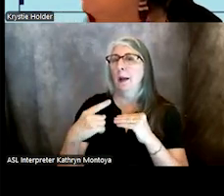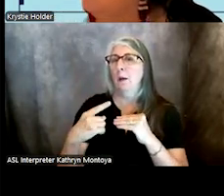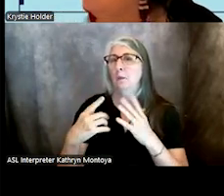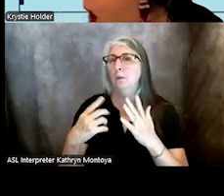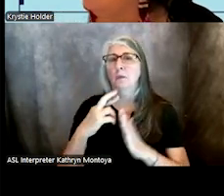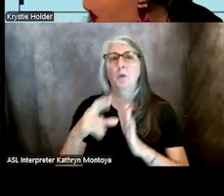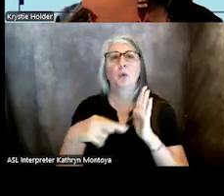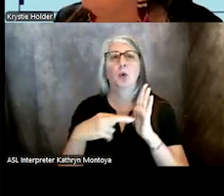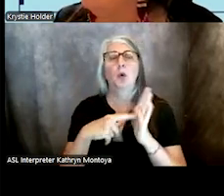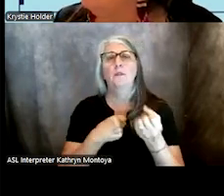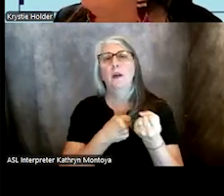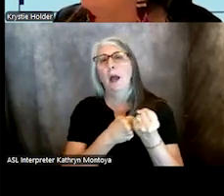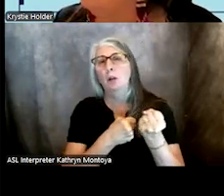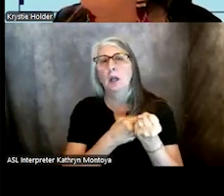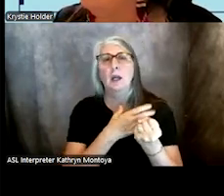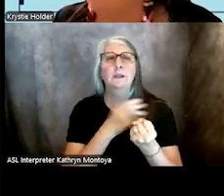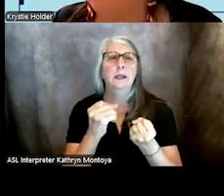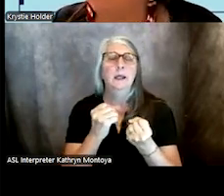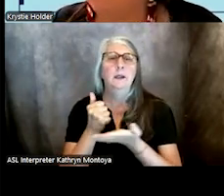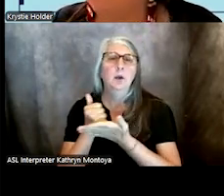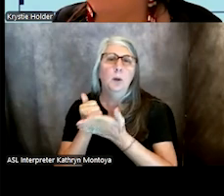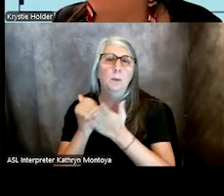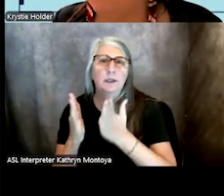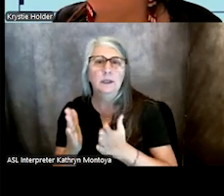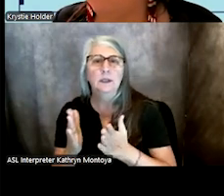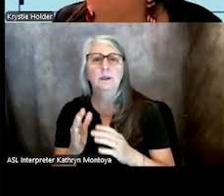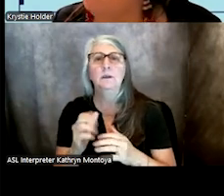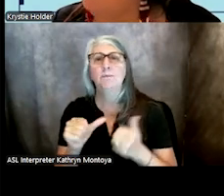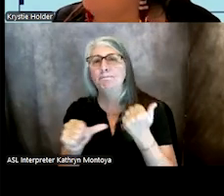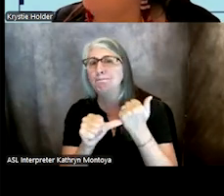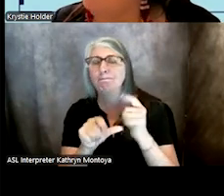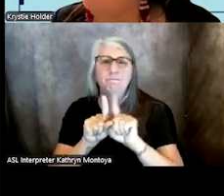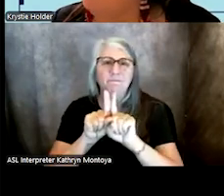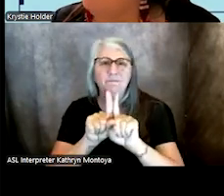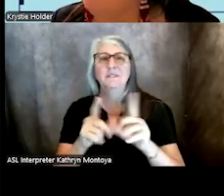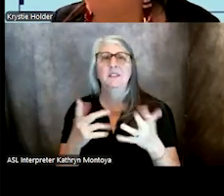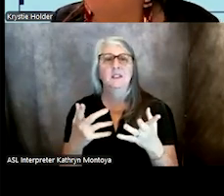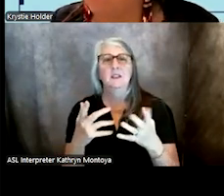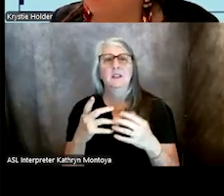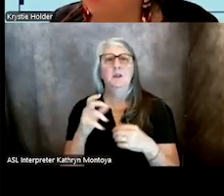of allies and accomplices and what Christy is sharing with her projects,